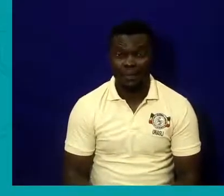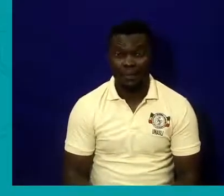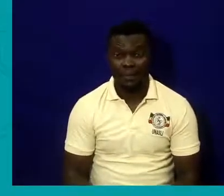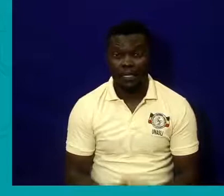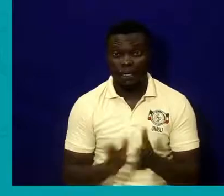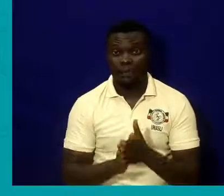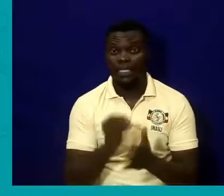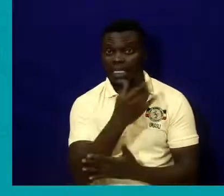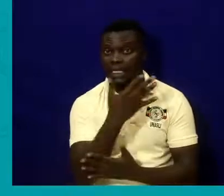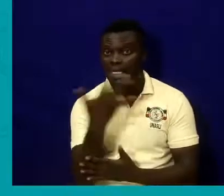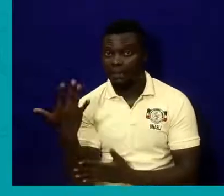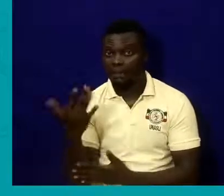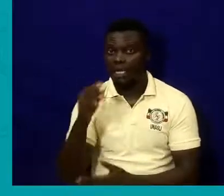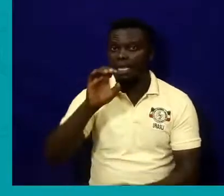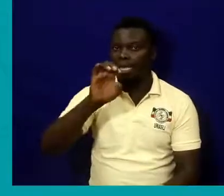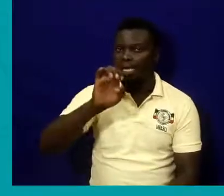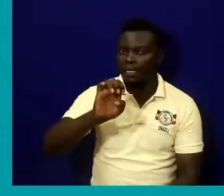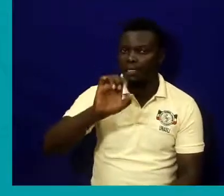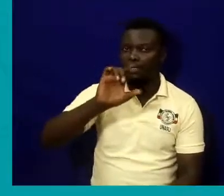The number of electrons